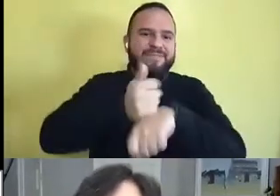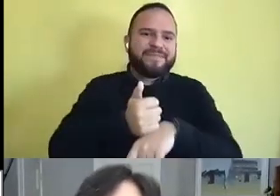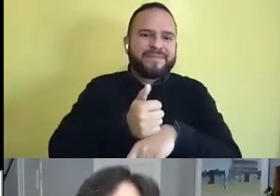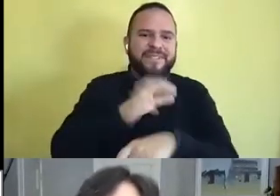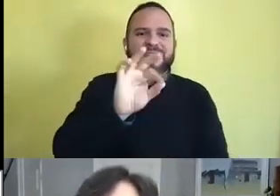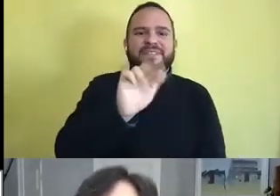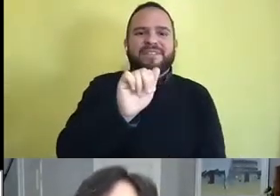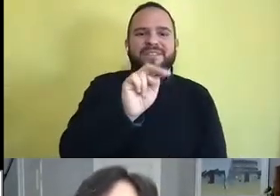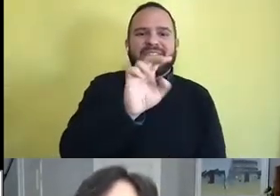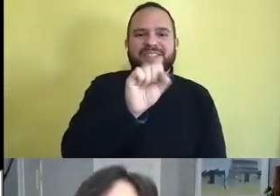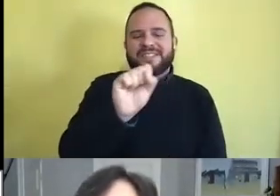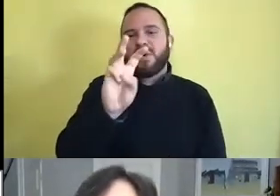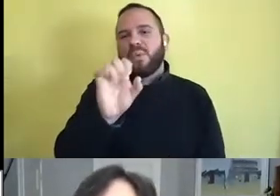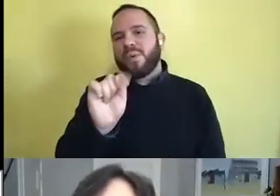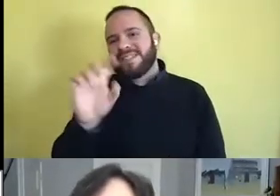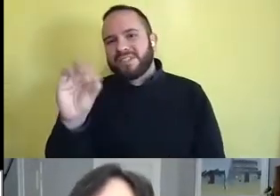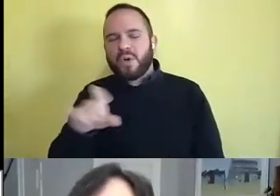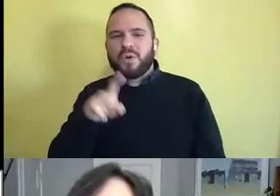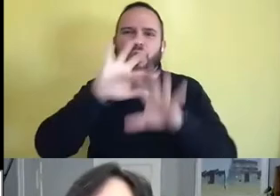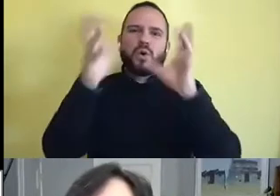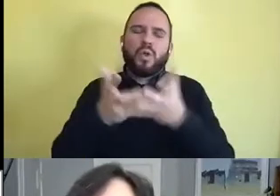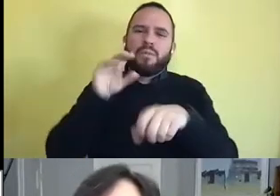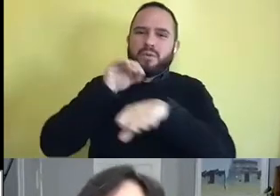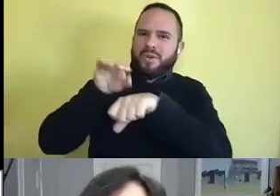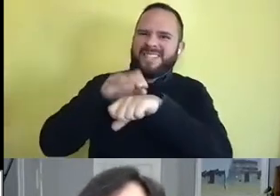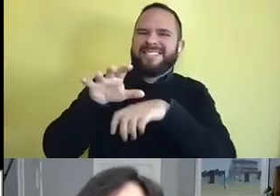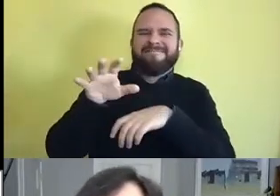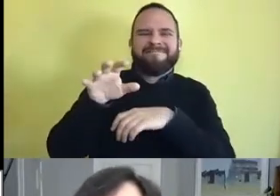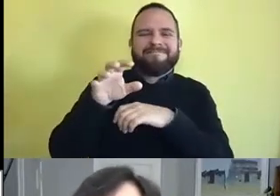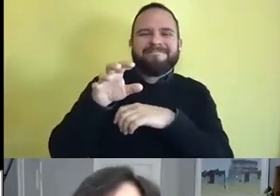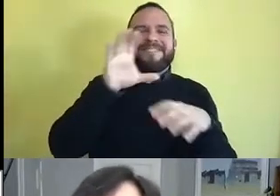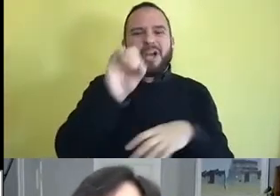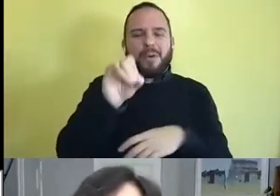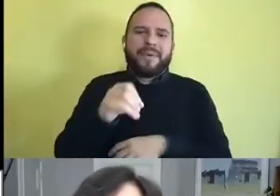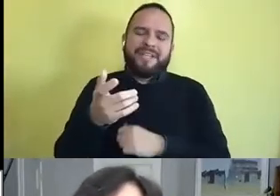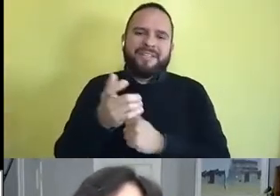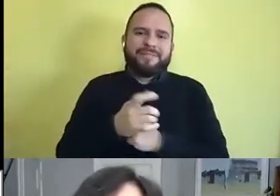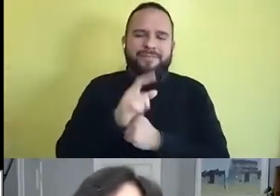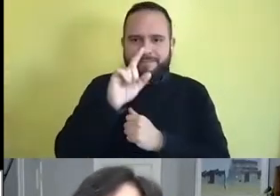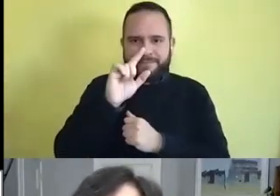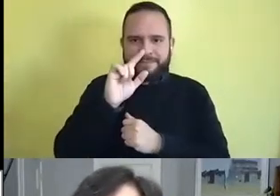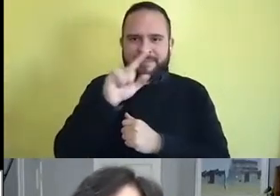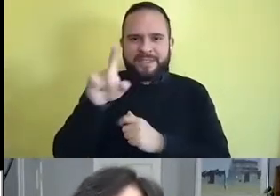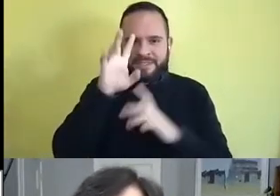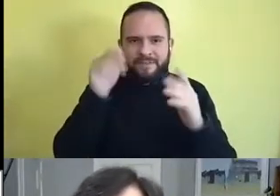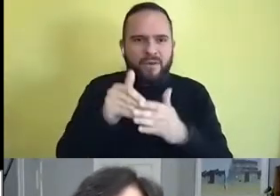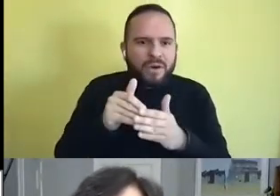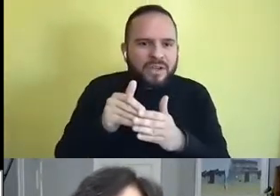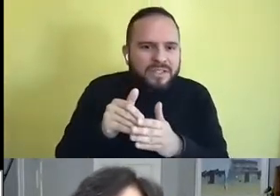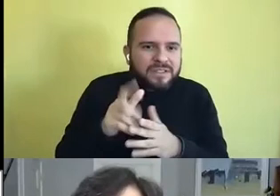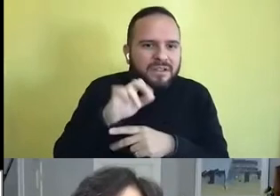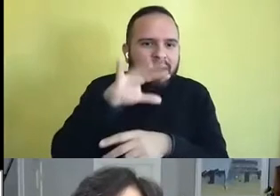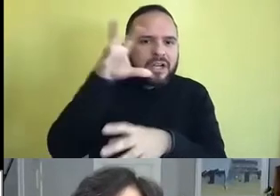Frances West Co., a global strategy advisor company focused on operationalizing inclusion as a business